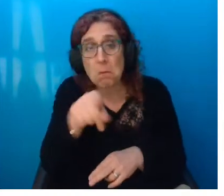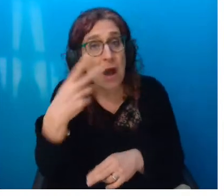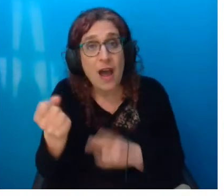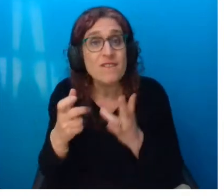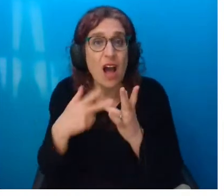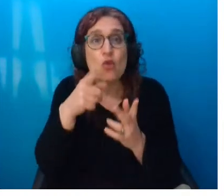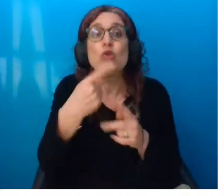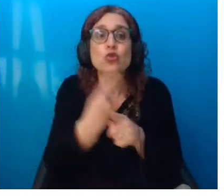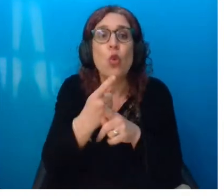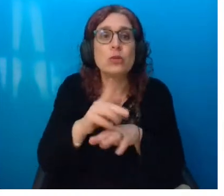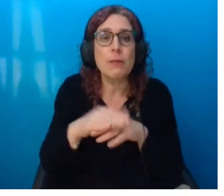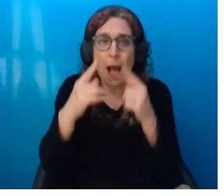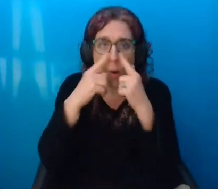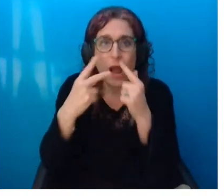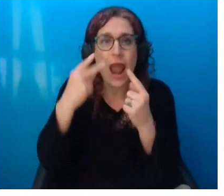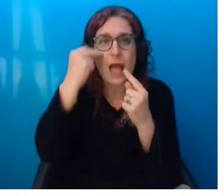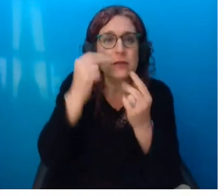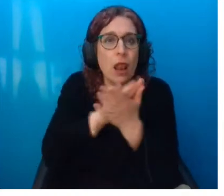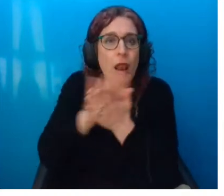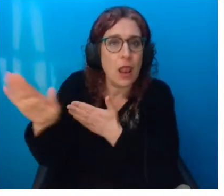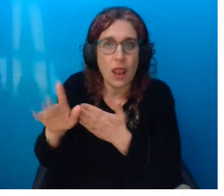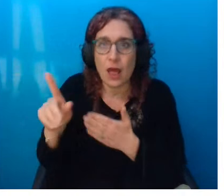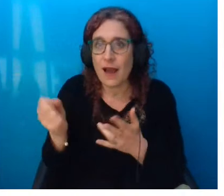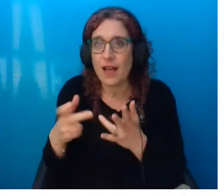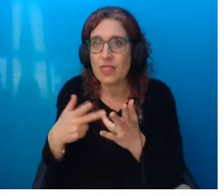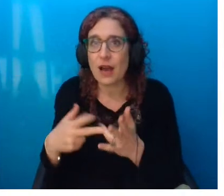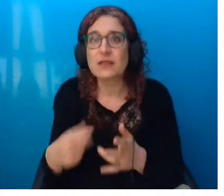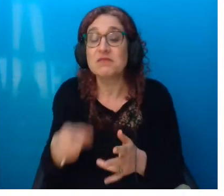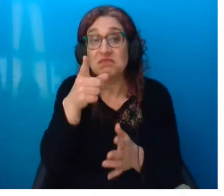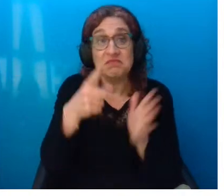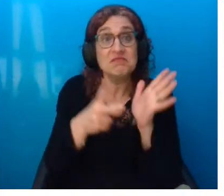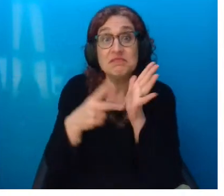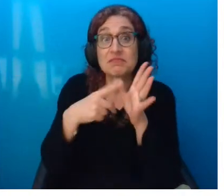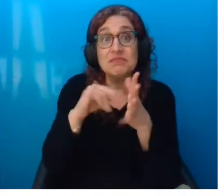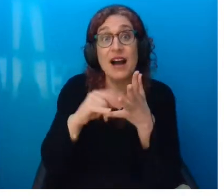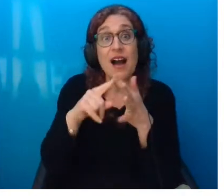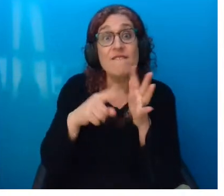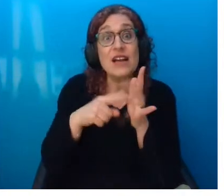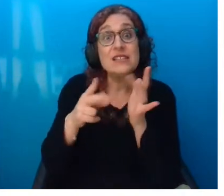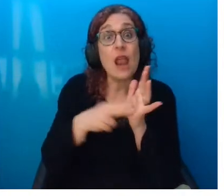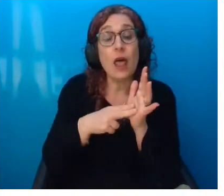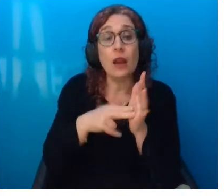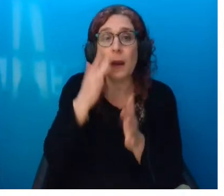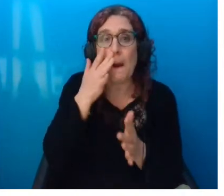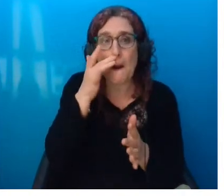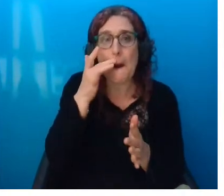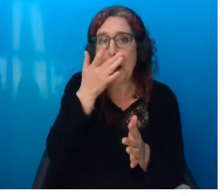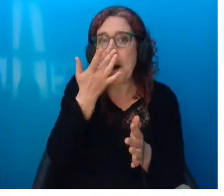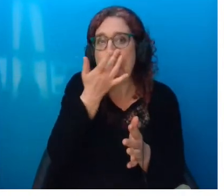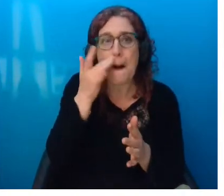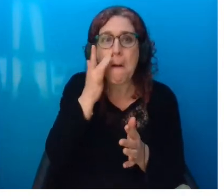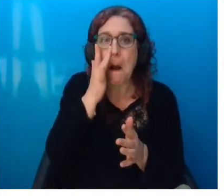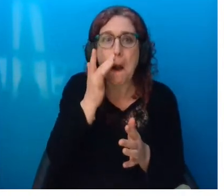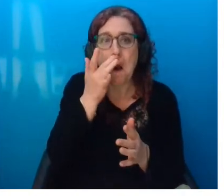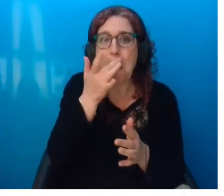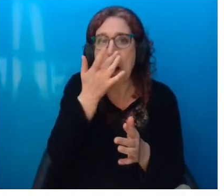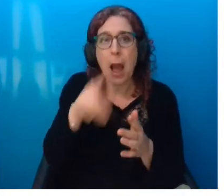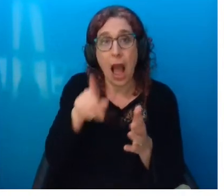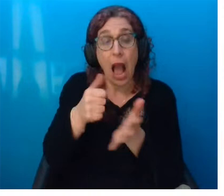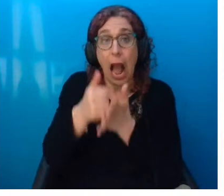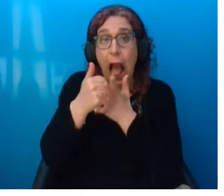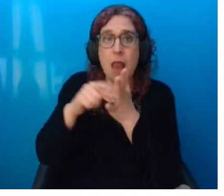self-help therapies that you would suggest? Vaseline around the nose helps to trap